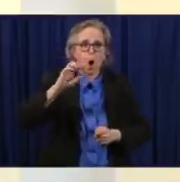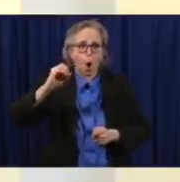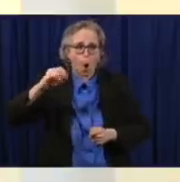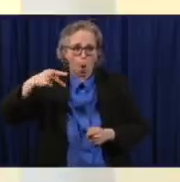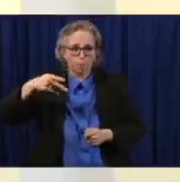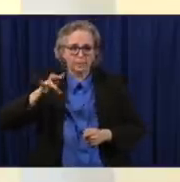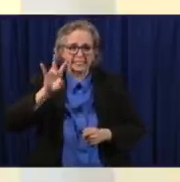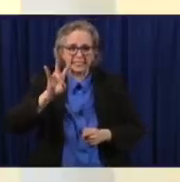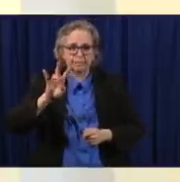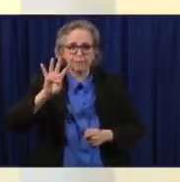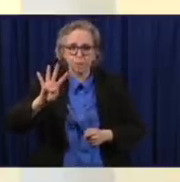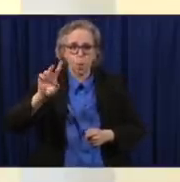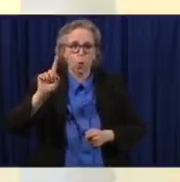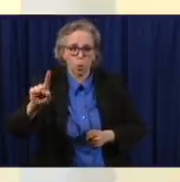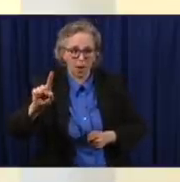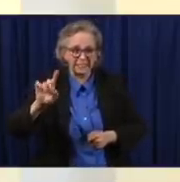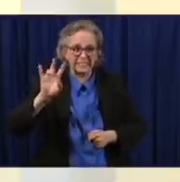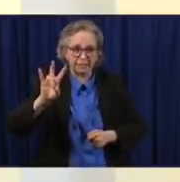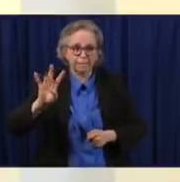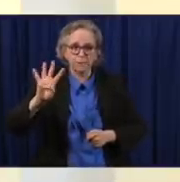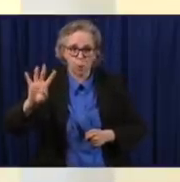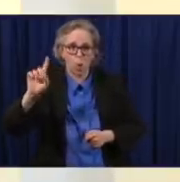741-741. Text